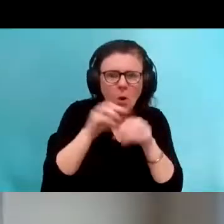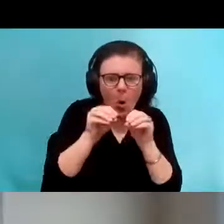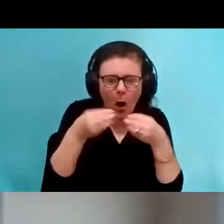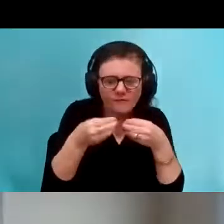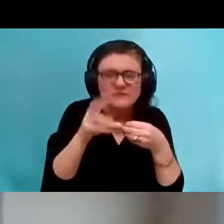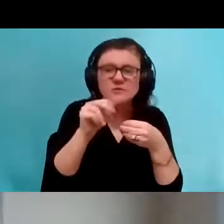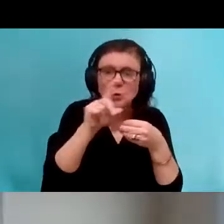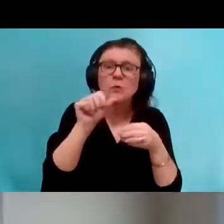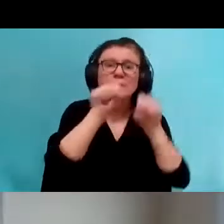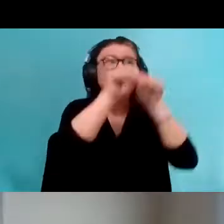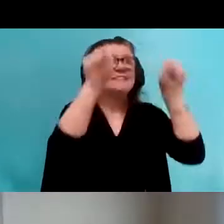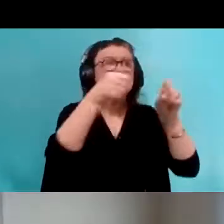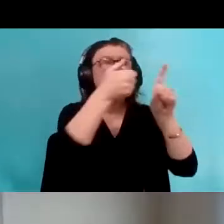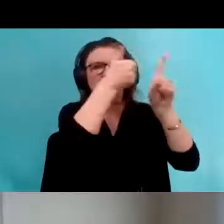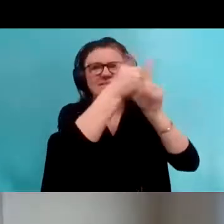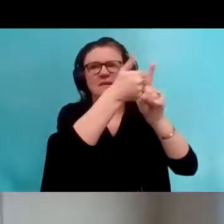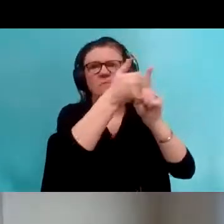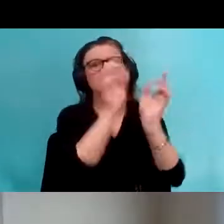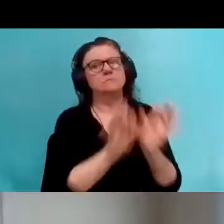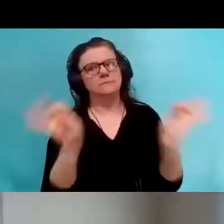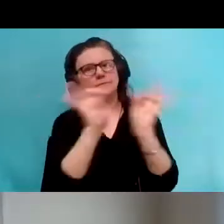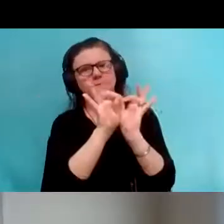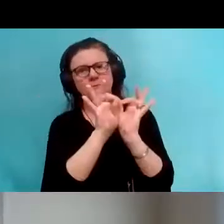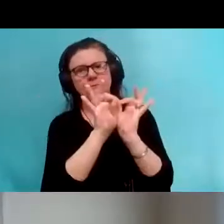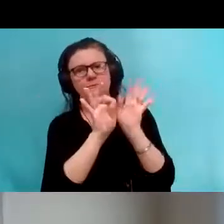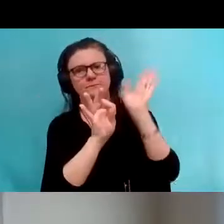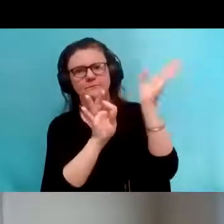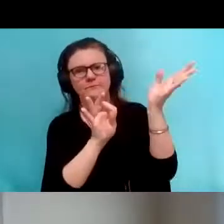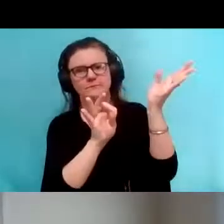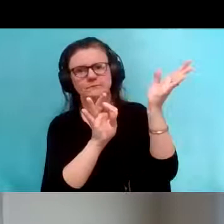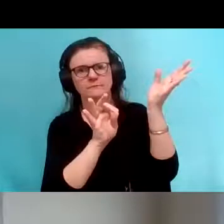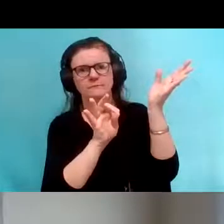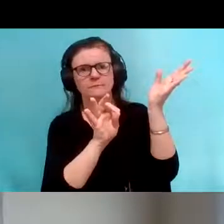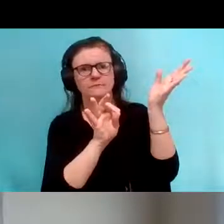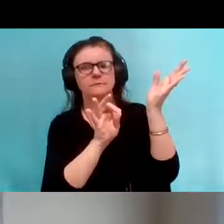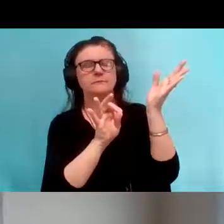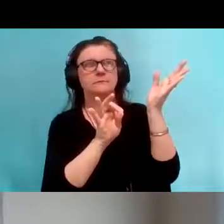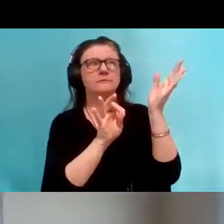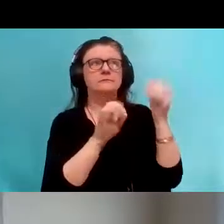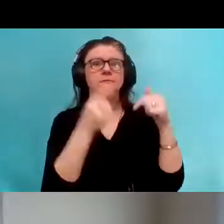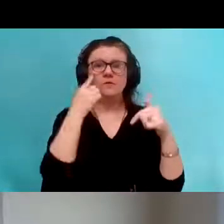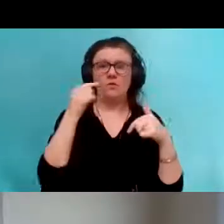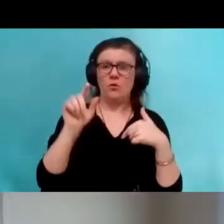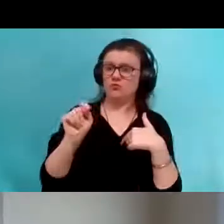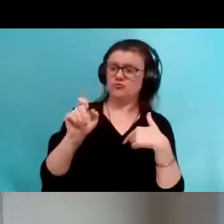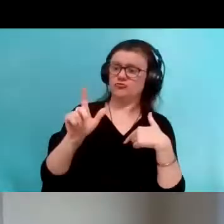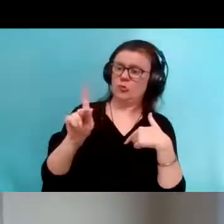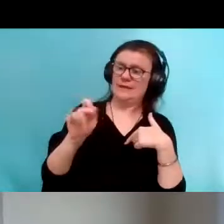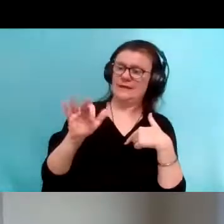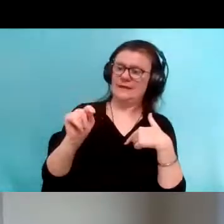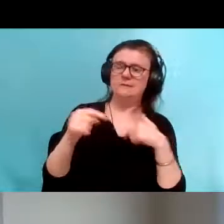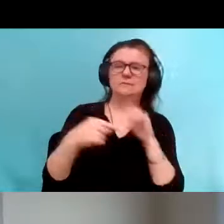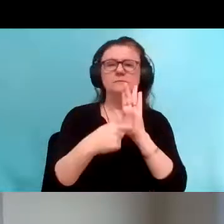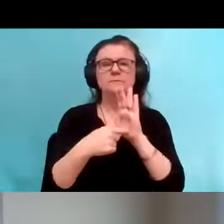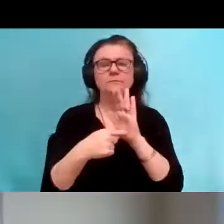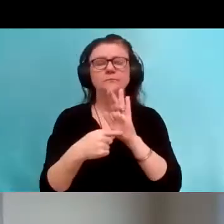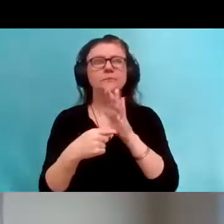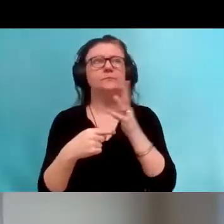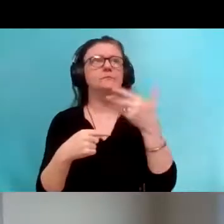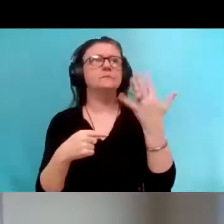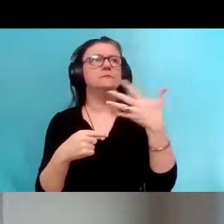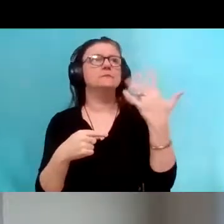think that's really important. And here, in the toolkit, we give the case of the example